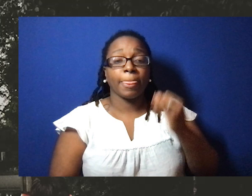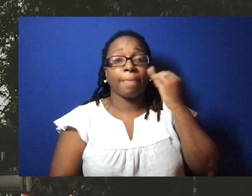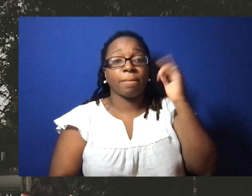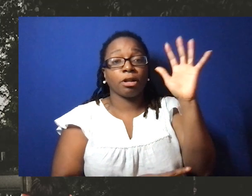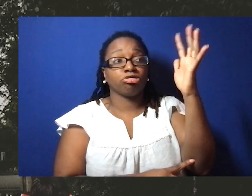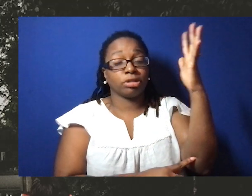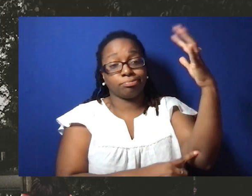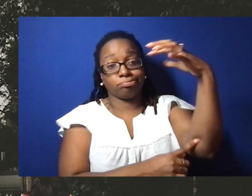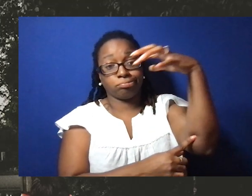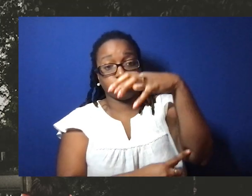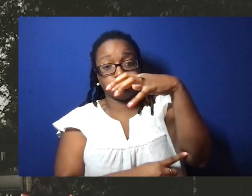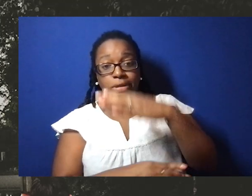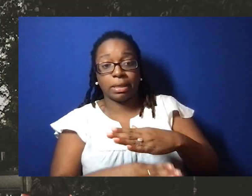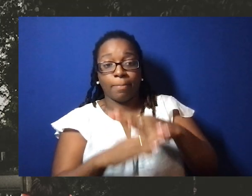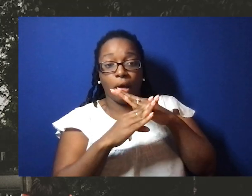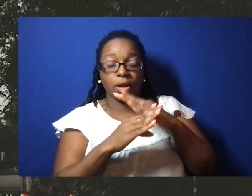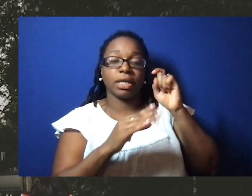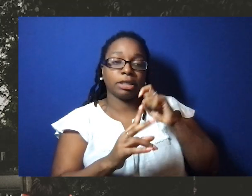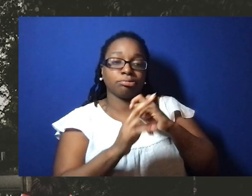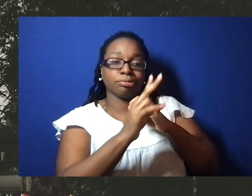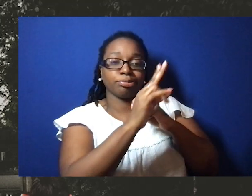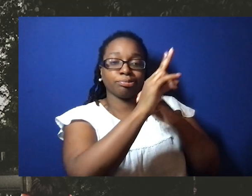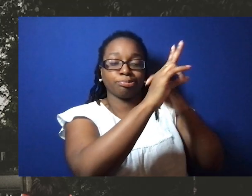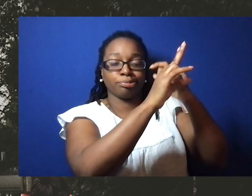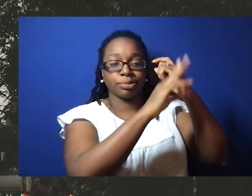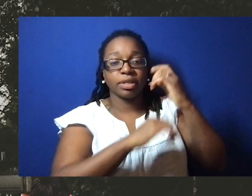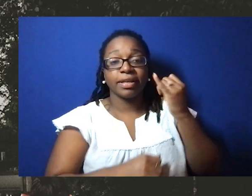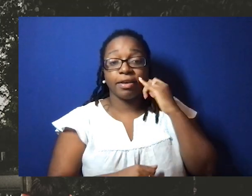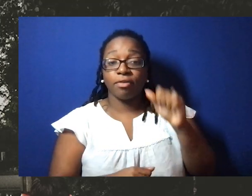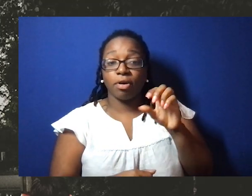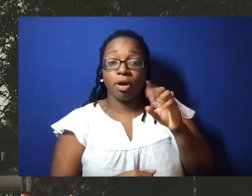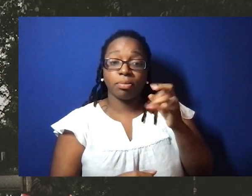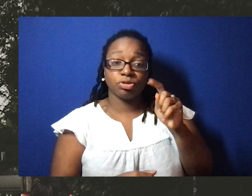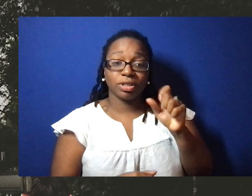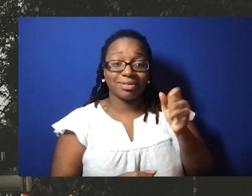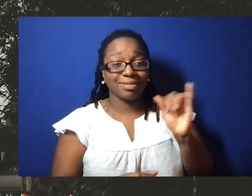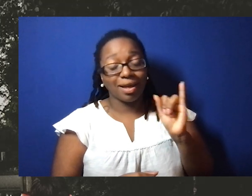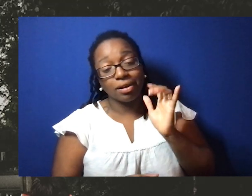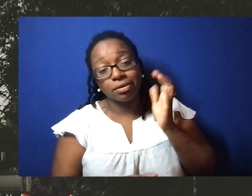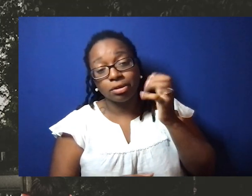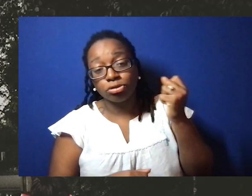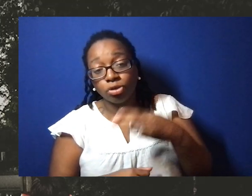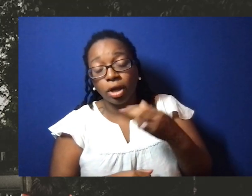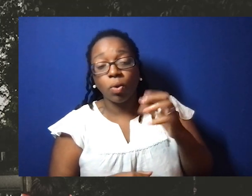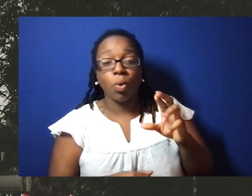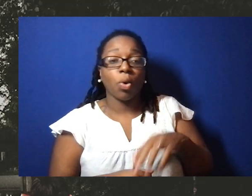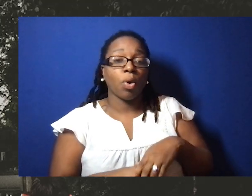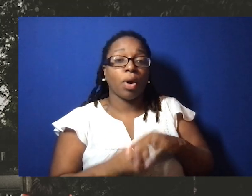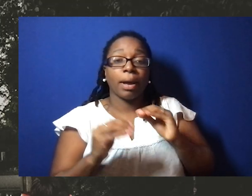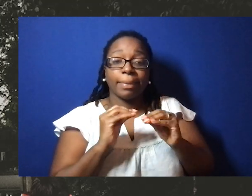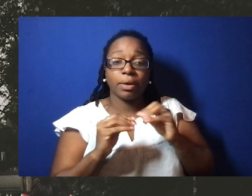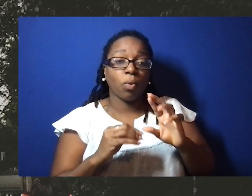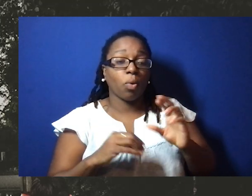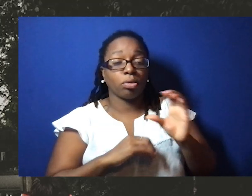If tree limbs are blocking the path, trim the trees. If other objects, such as a trash dumpster or maintenance or